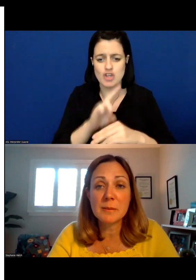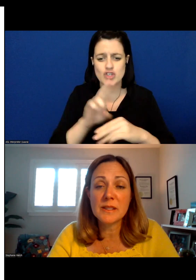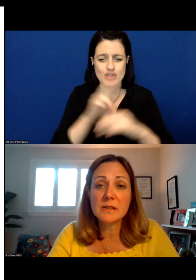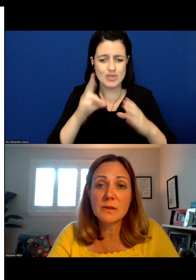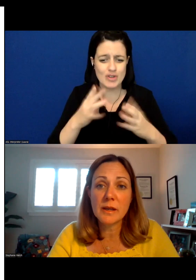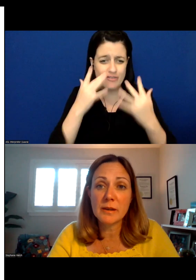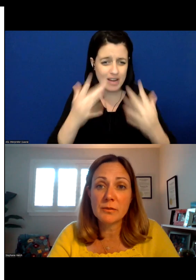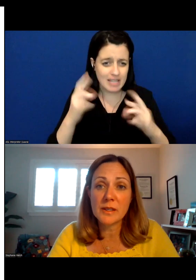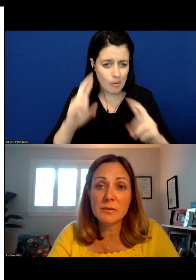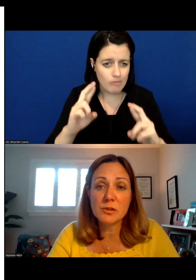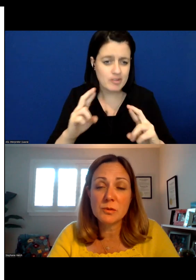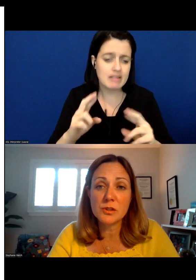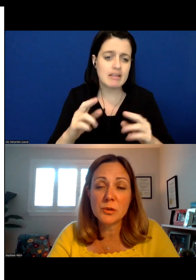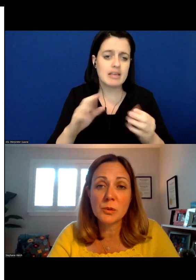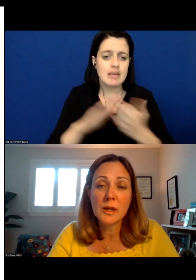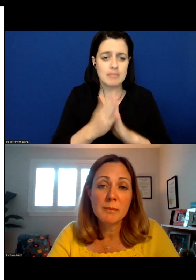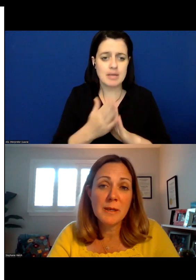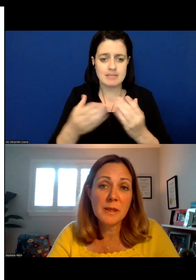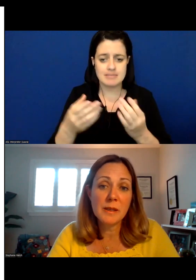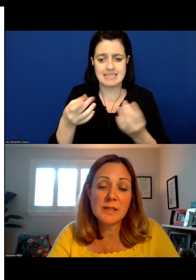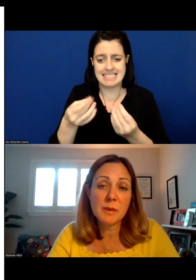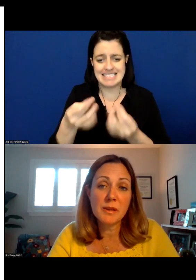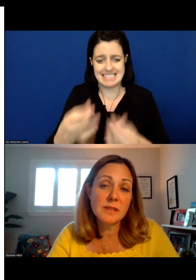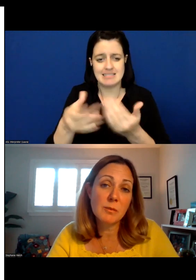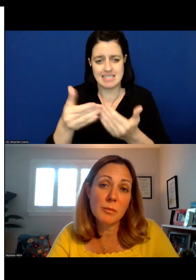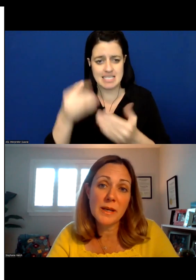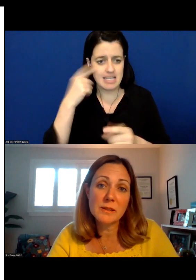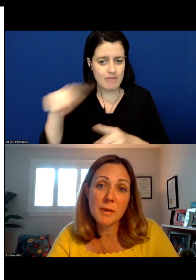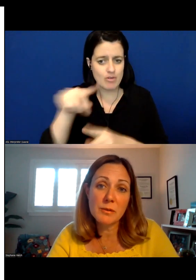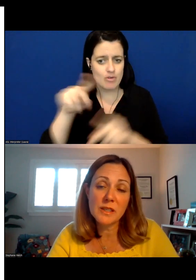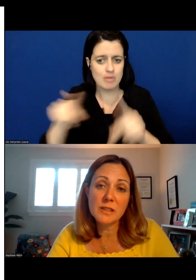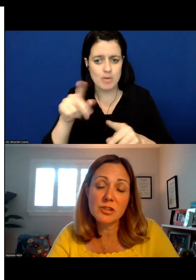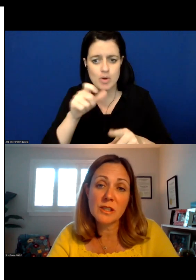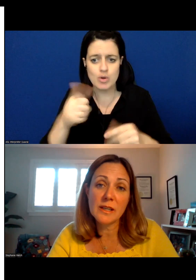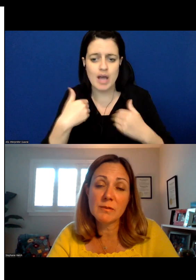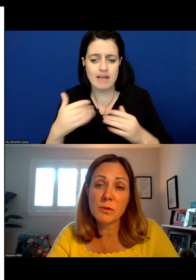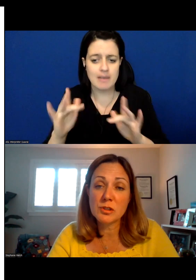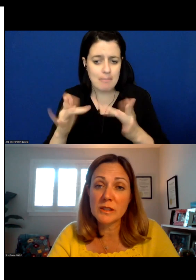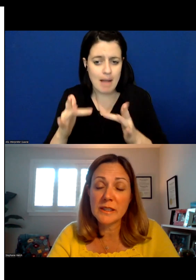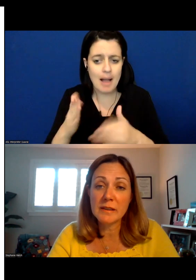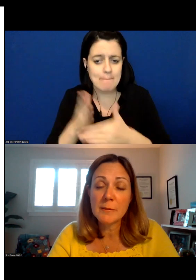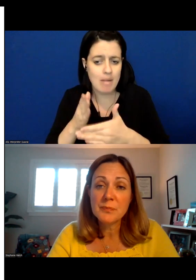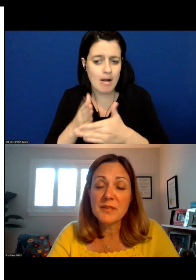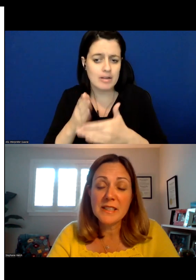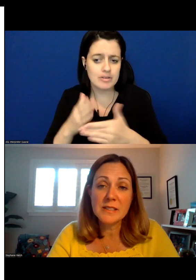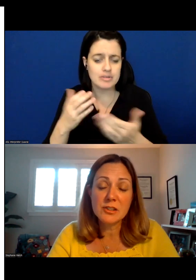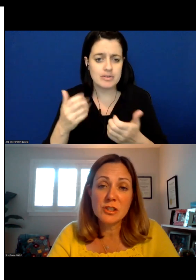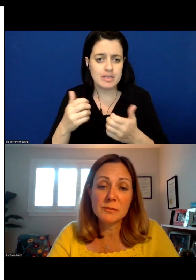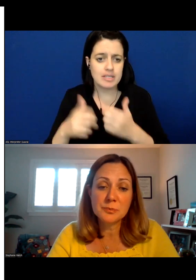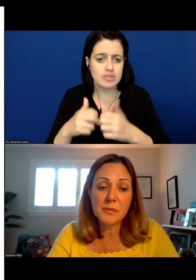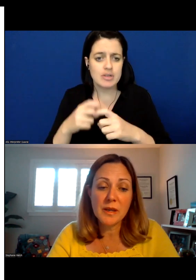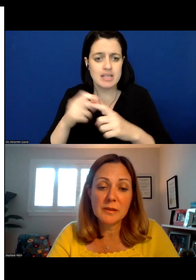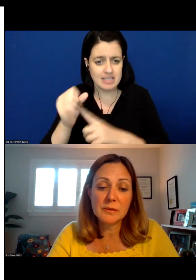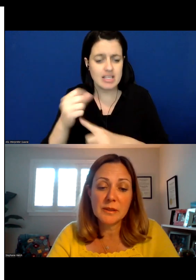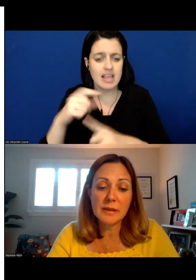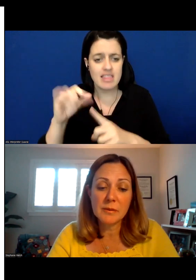and seamless for individuals who may be experiencing a more mild to moderate condition, and unfortunately that